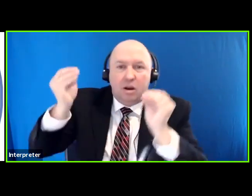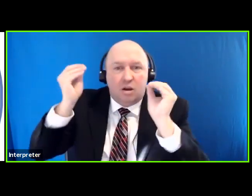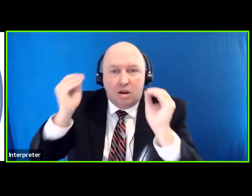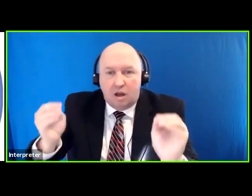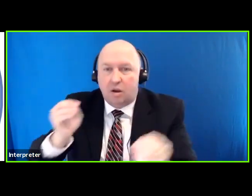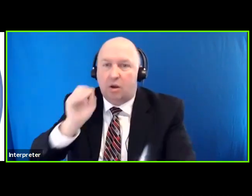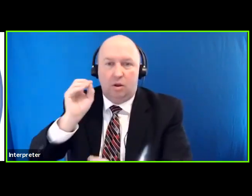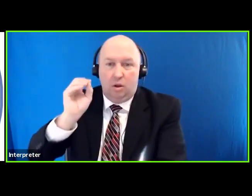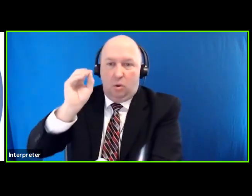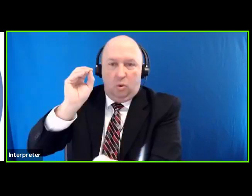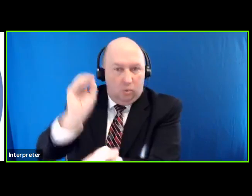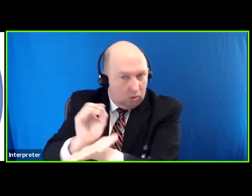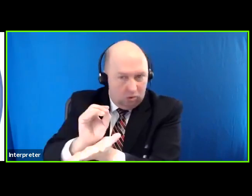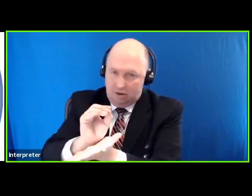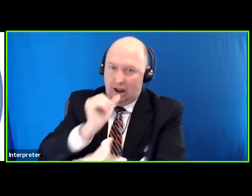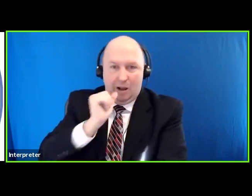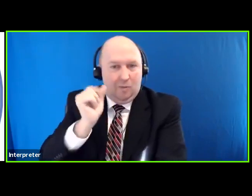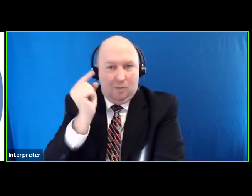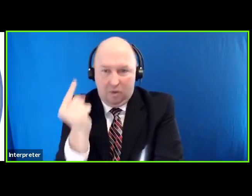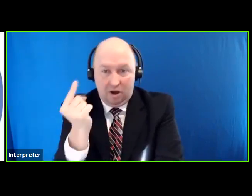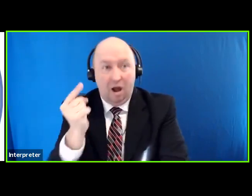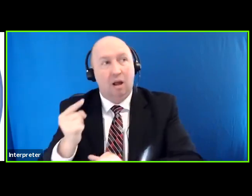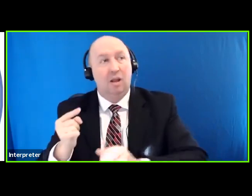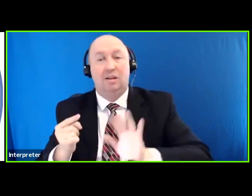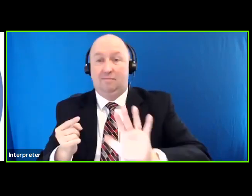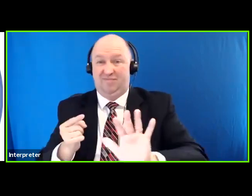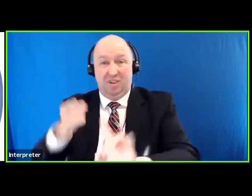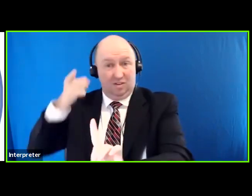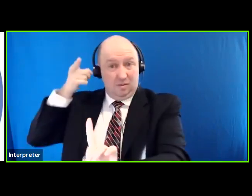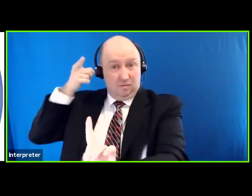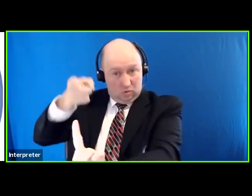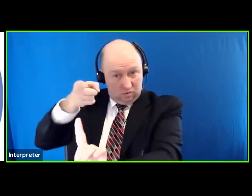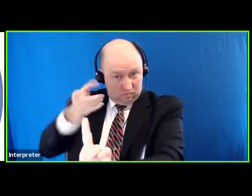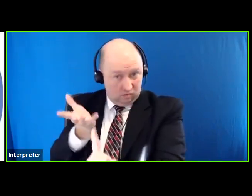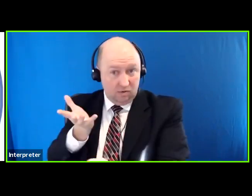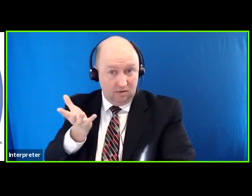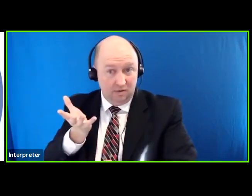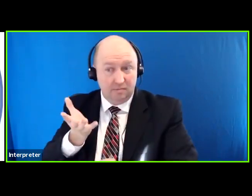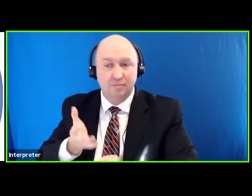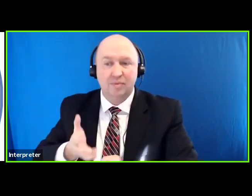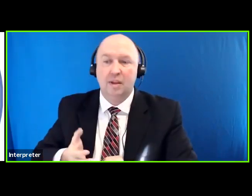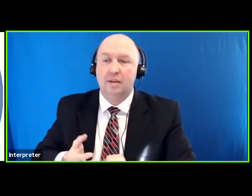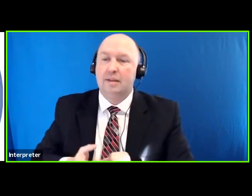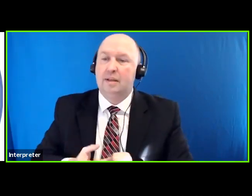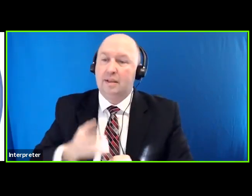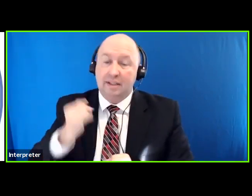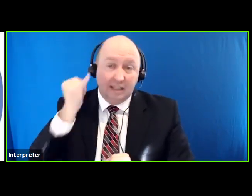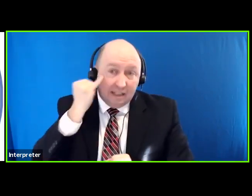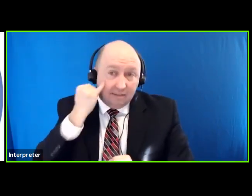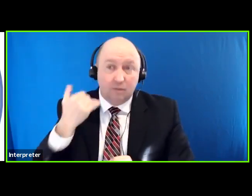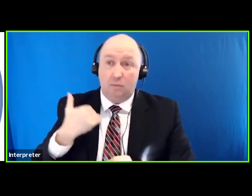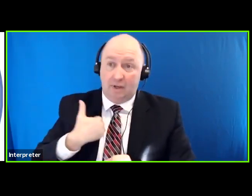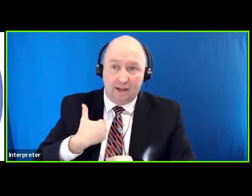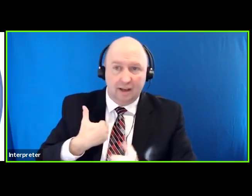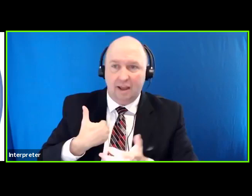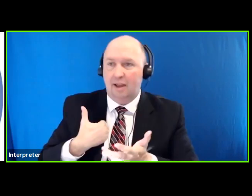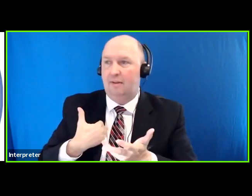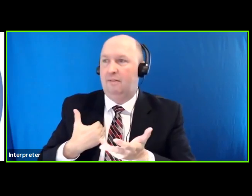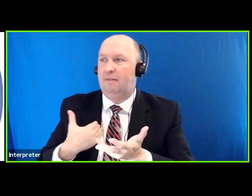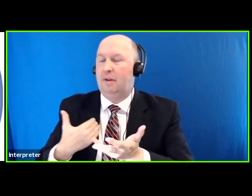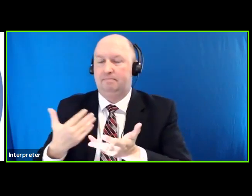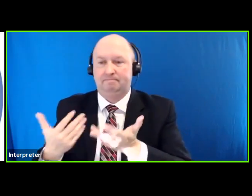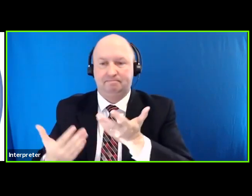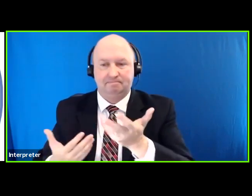have. So what we're trying to do is, if we do have doses that